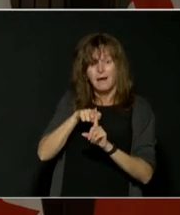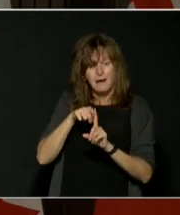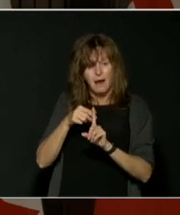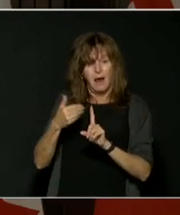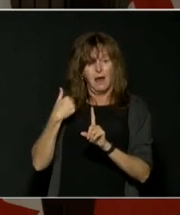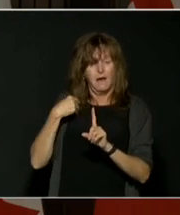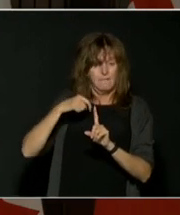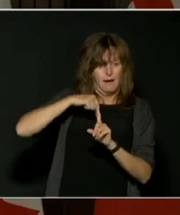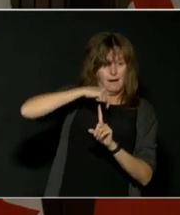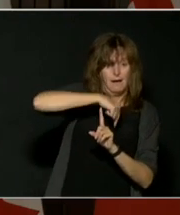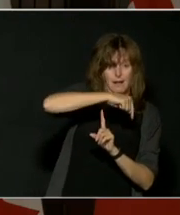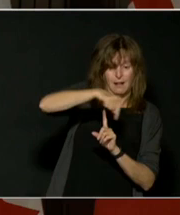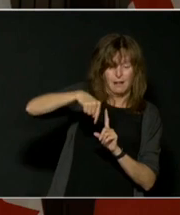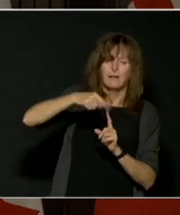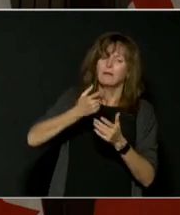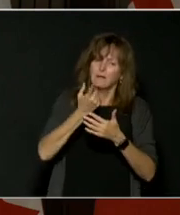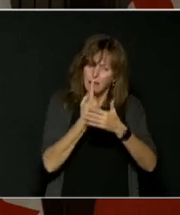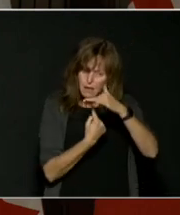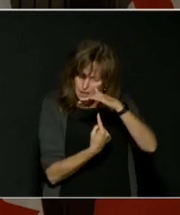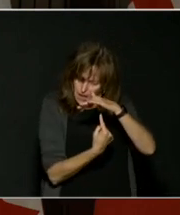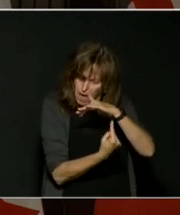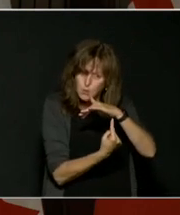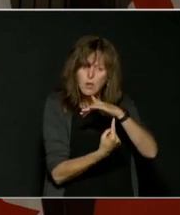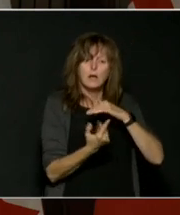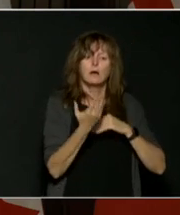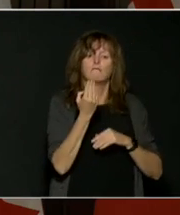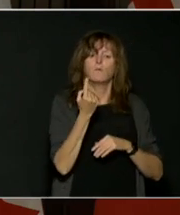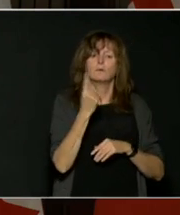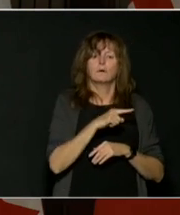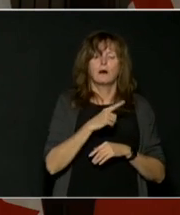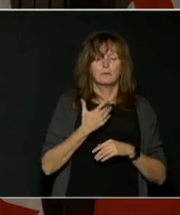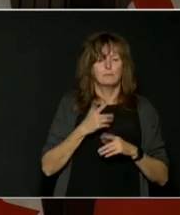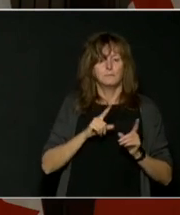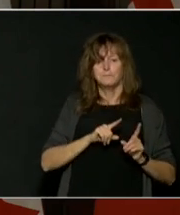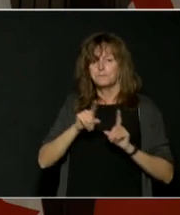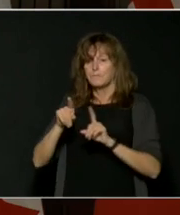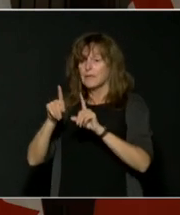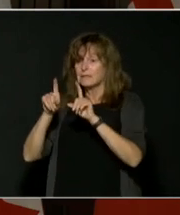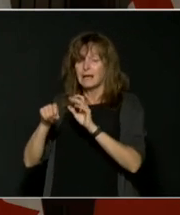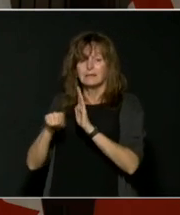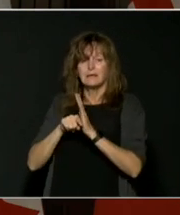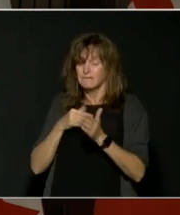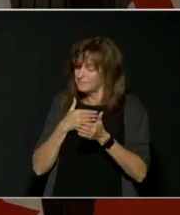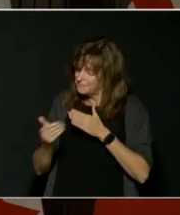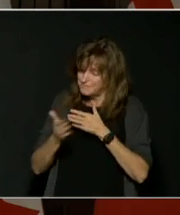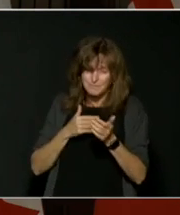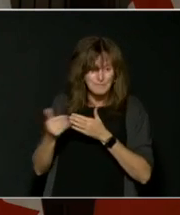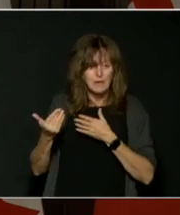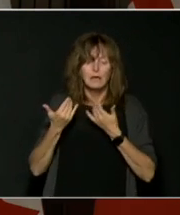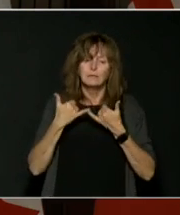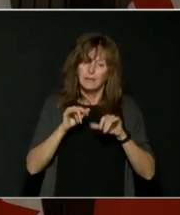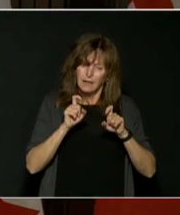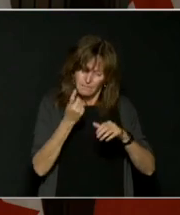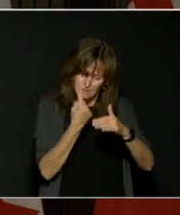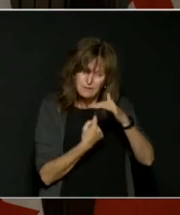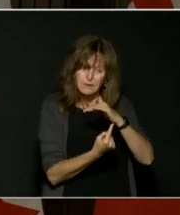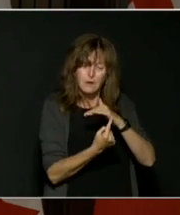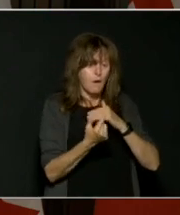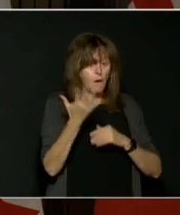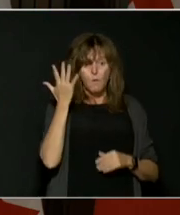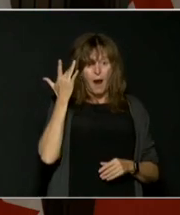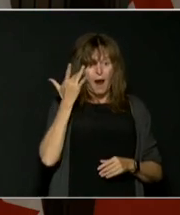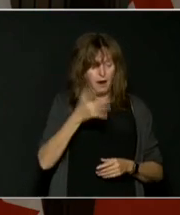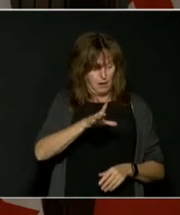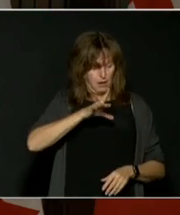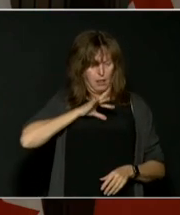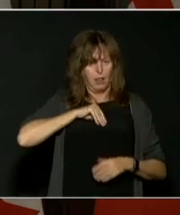14 days. That's why we ask for them to self-isolate for that period. If they develop symptoms during that period, they'd get tested. If